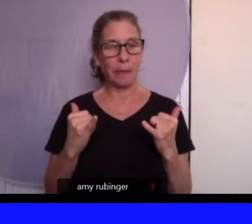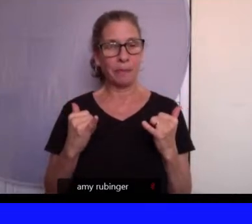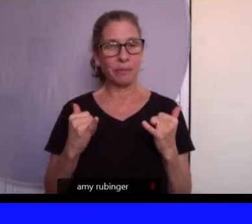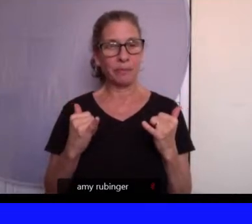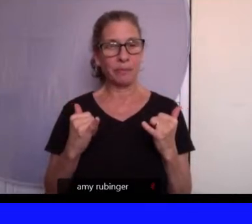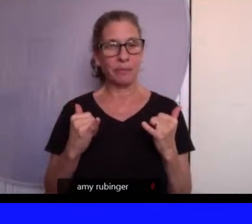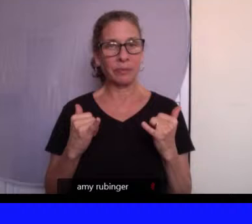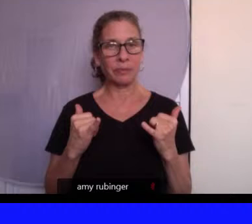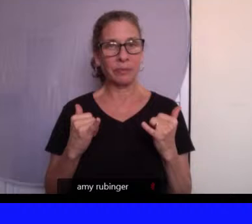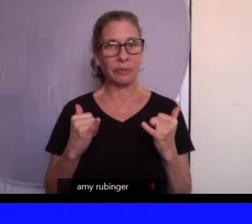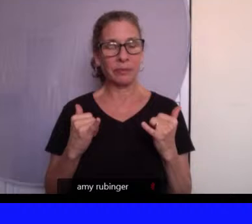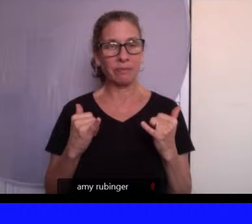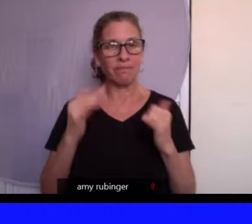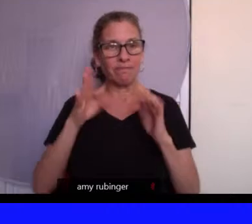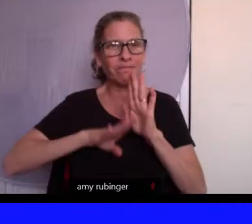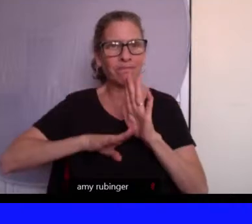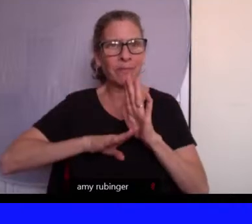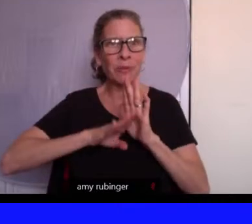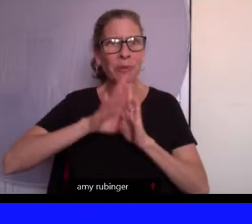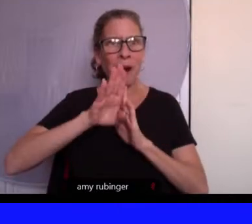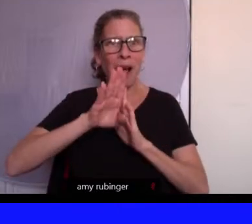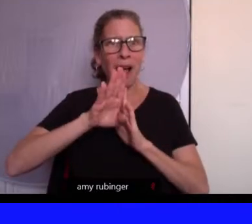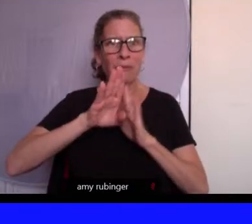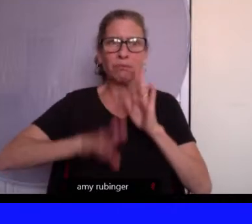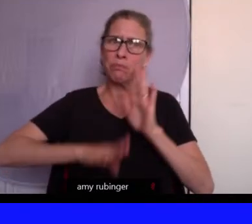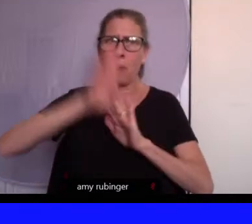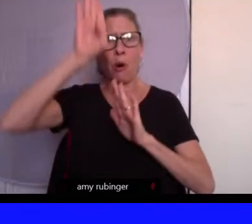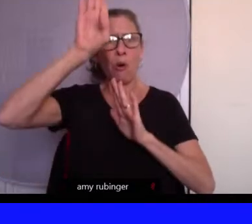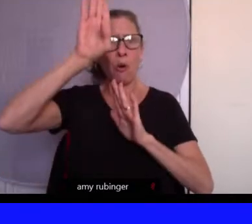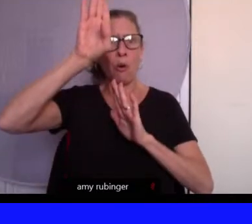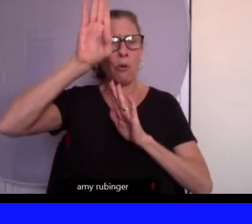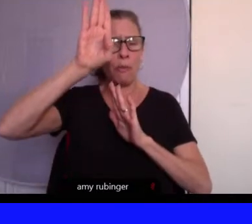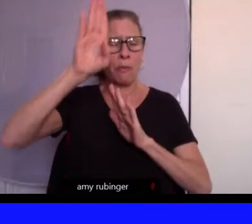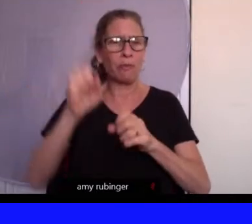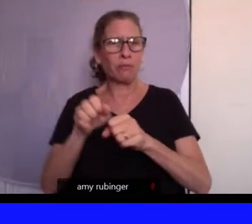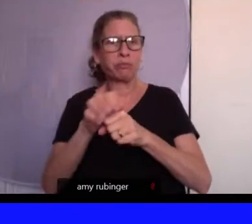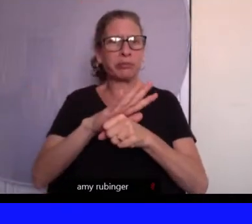incredibly flexible operation so people can move in and move